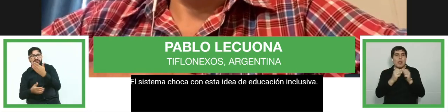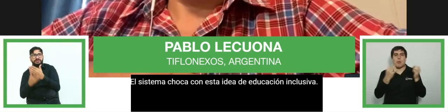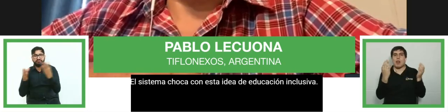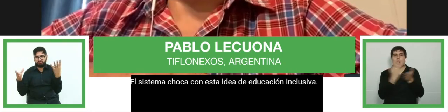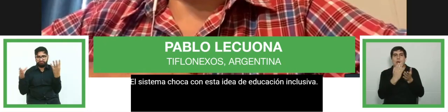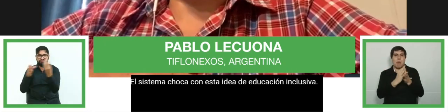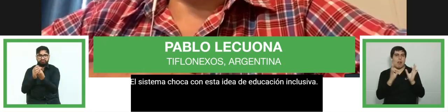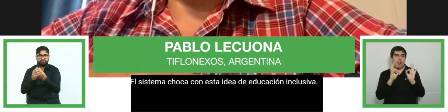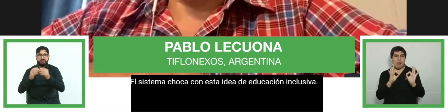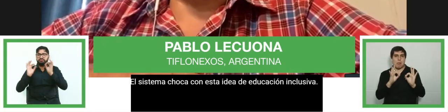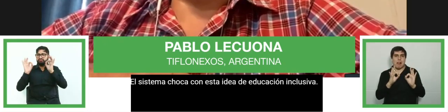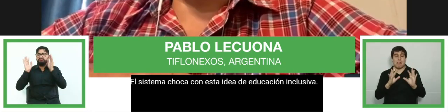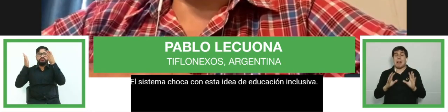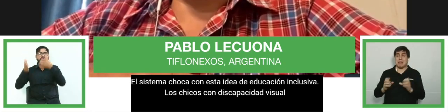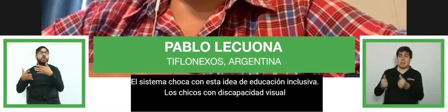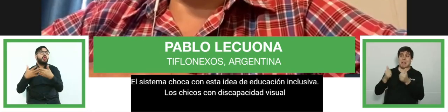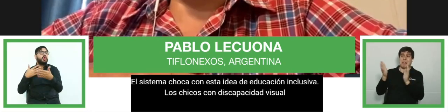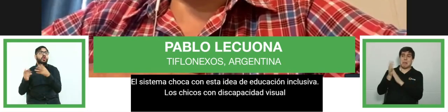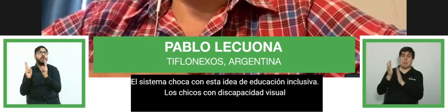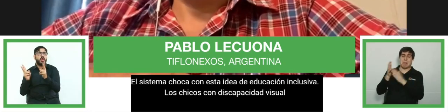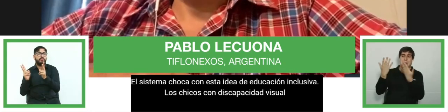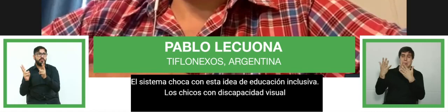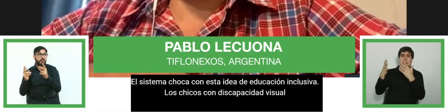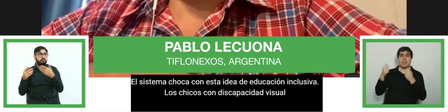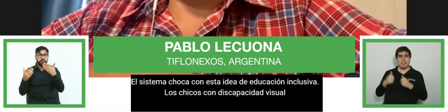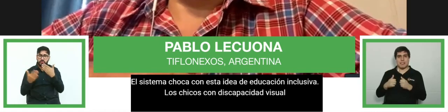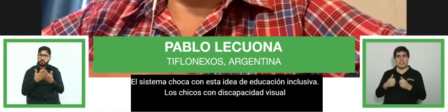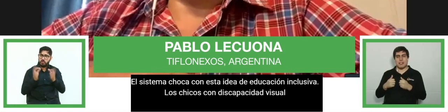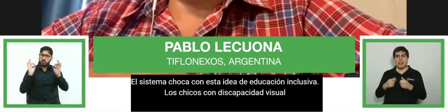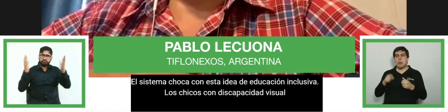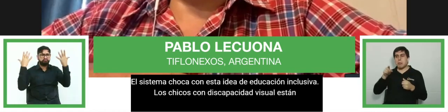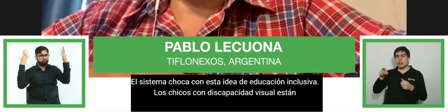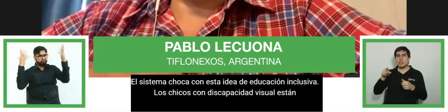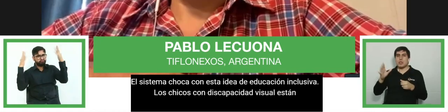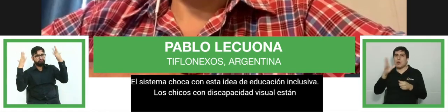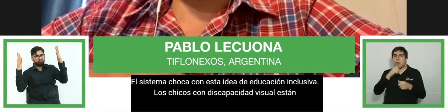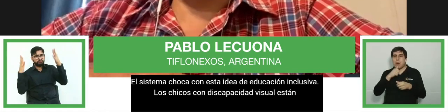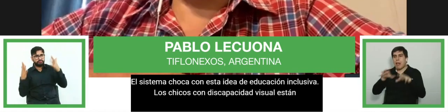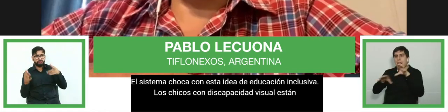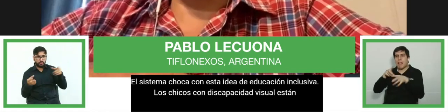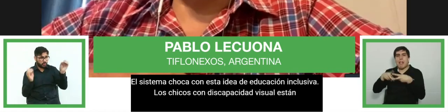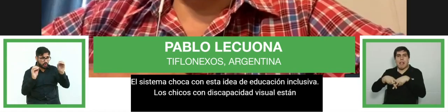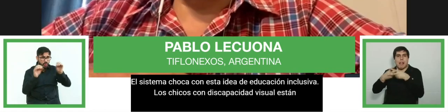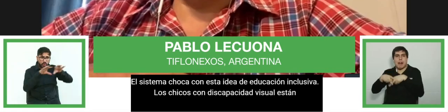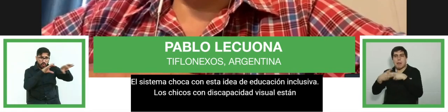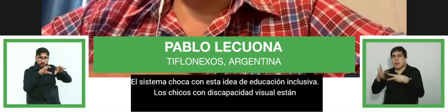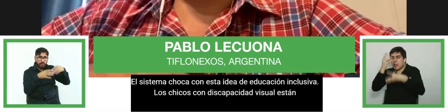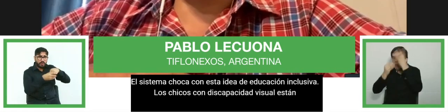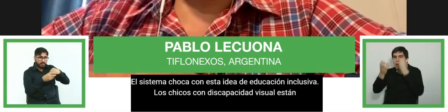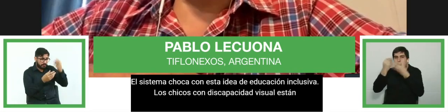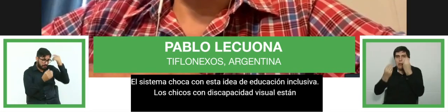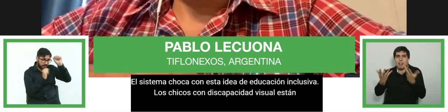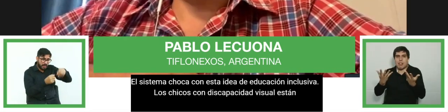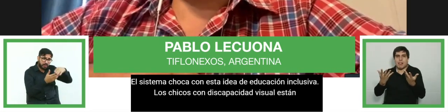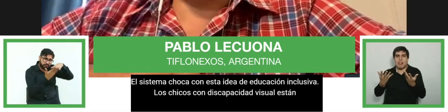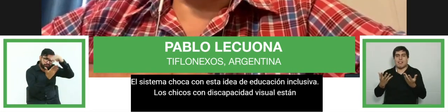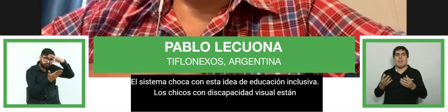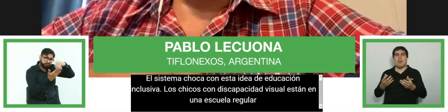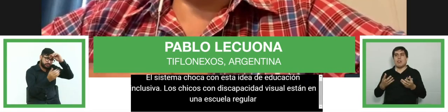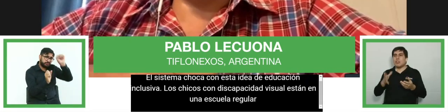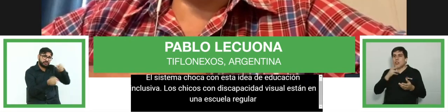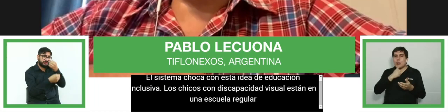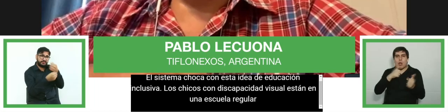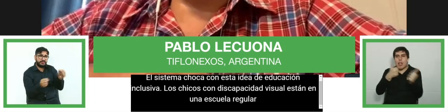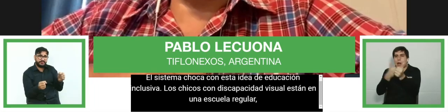at the regular school without materials, without equal opportunities, without the necessary aids, or without